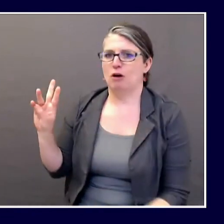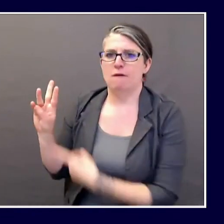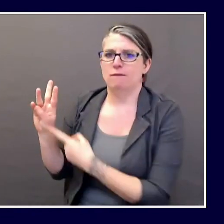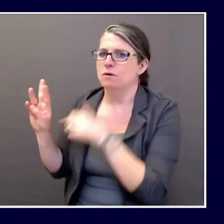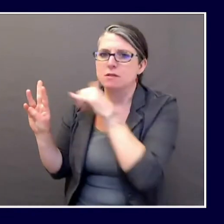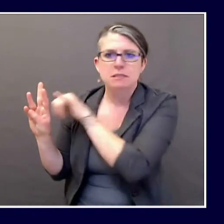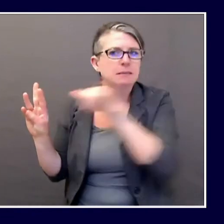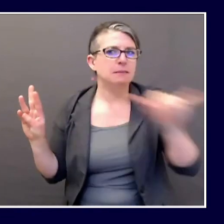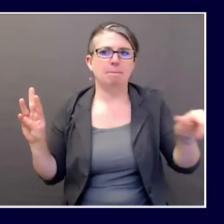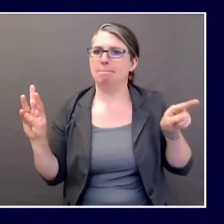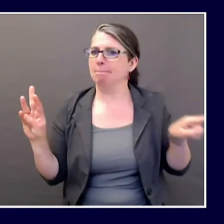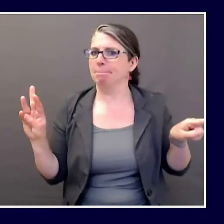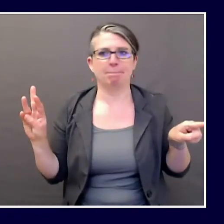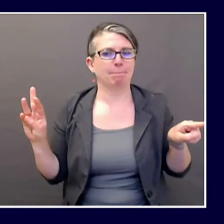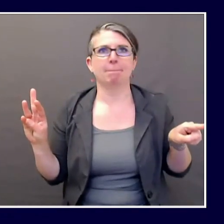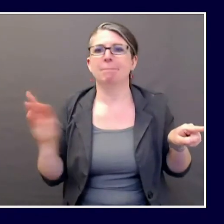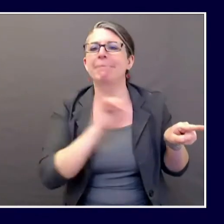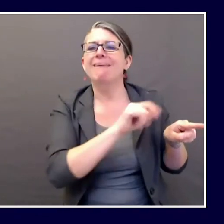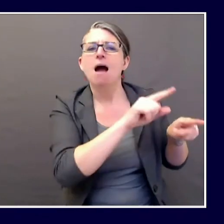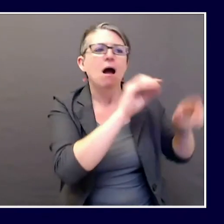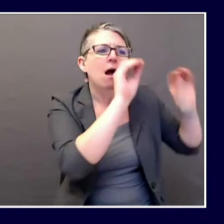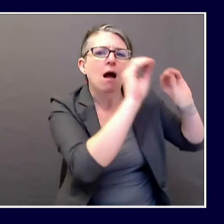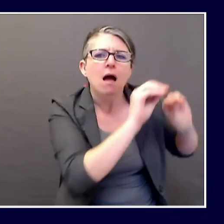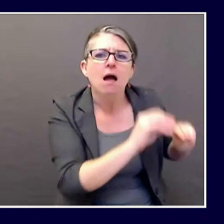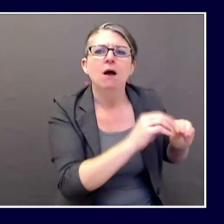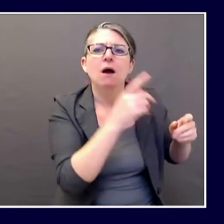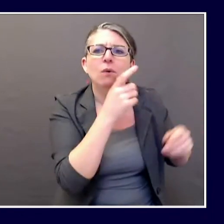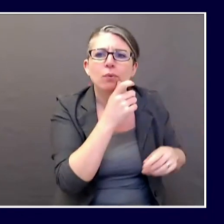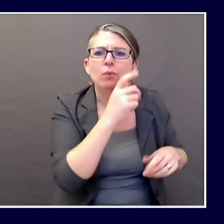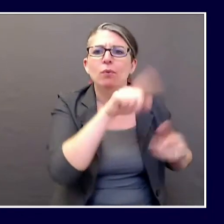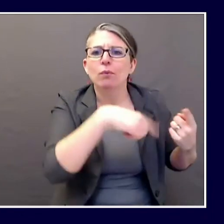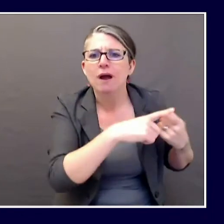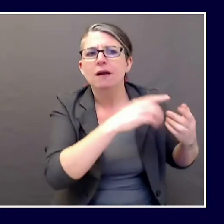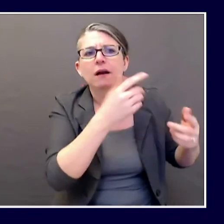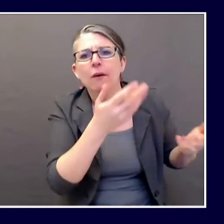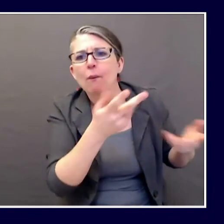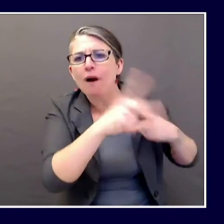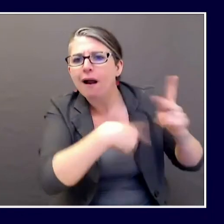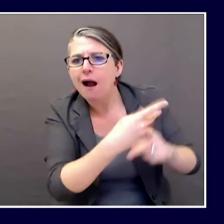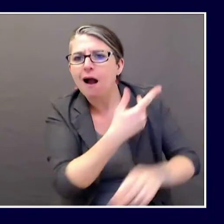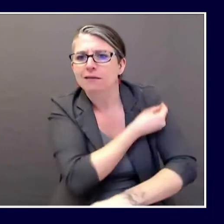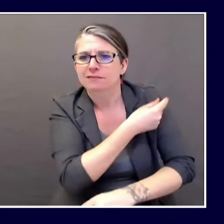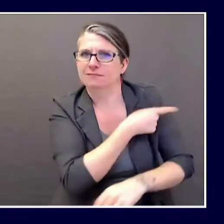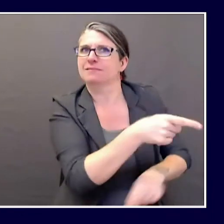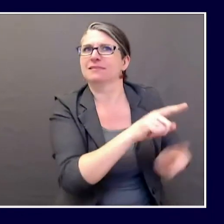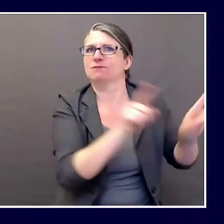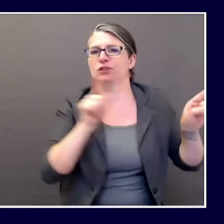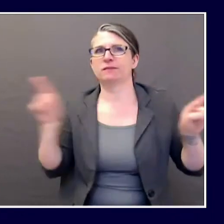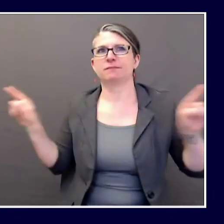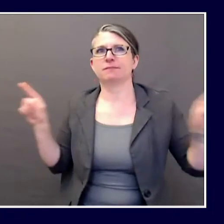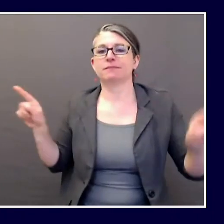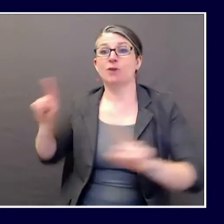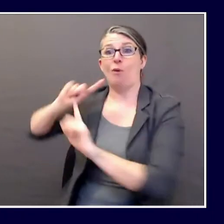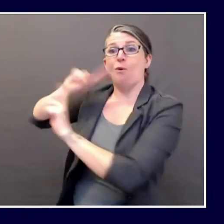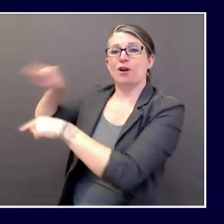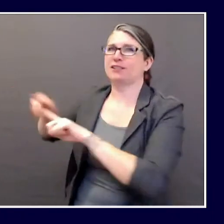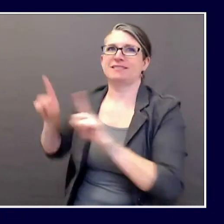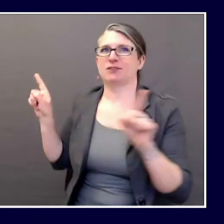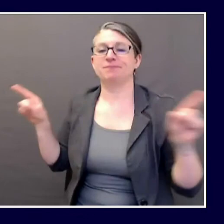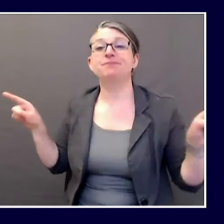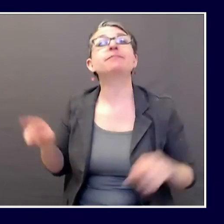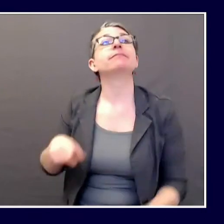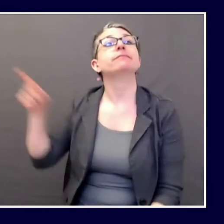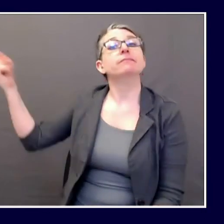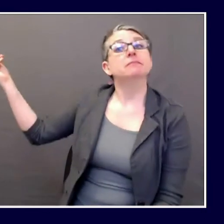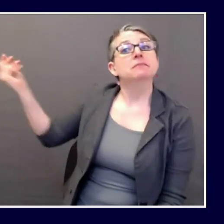but anything regarding ordering of new vaccines is not affected by this. And third, distribution of